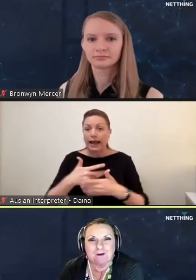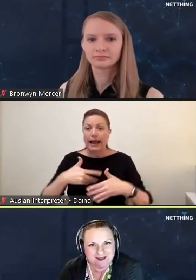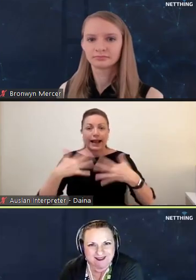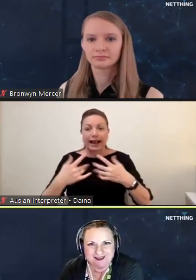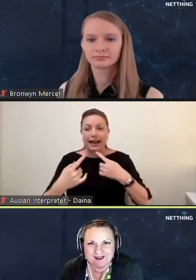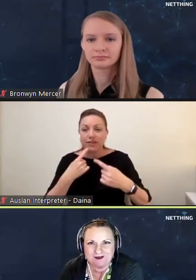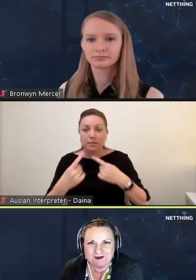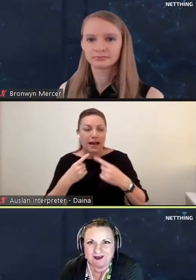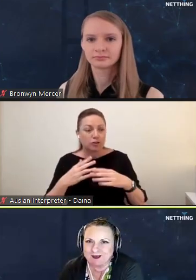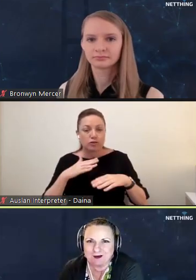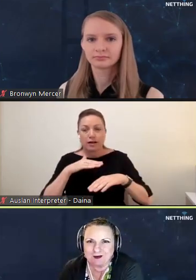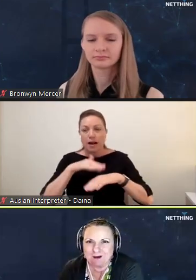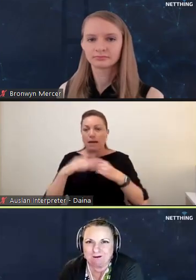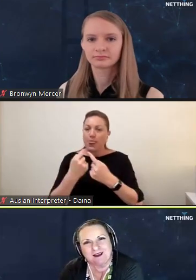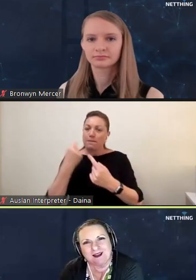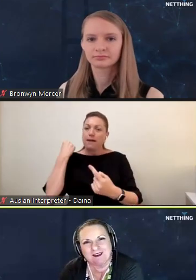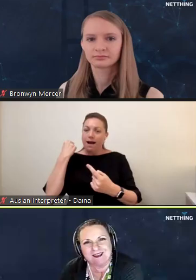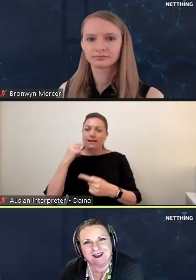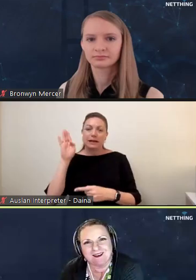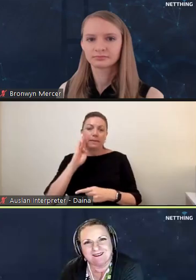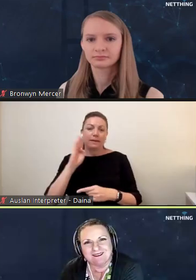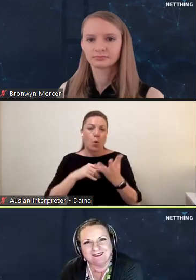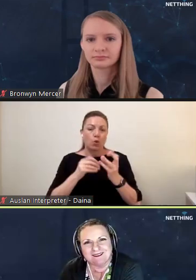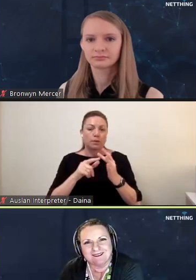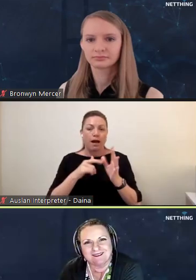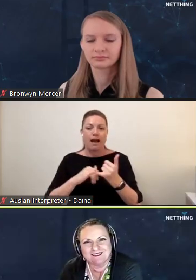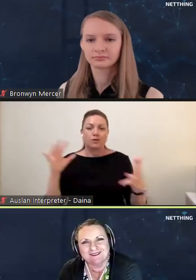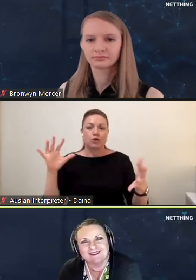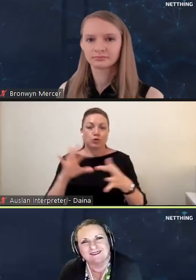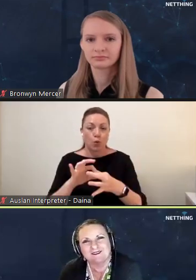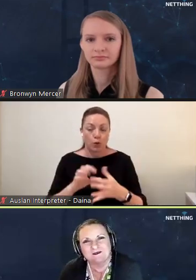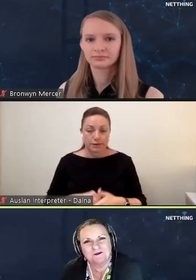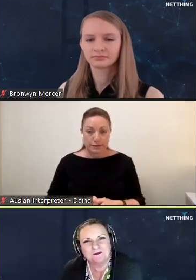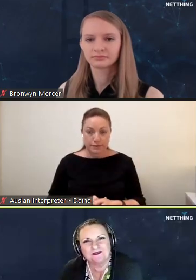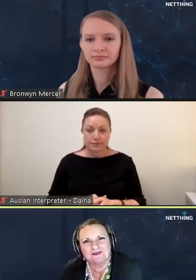our ambassador to get queued up and get ready to go?